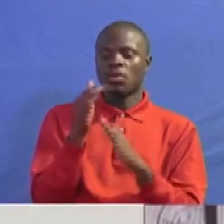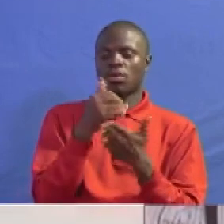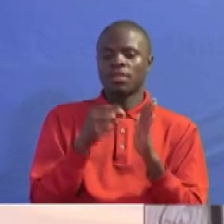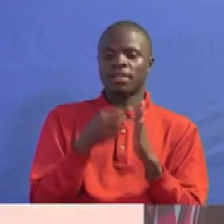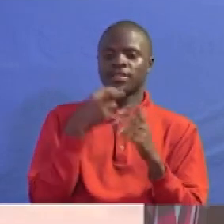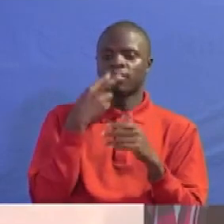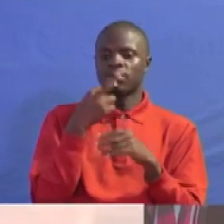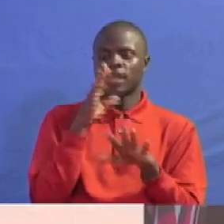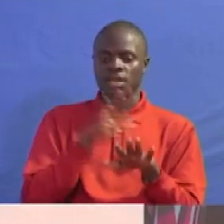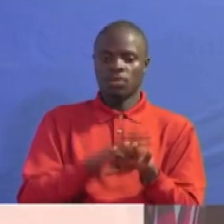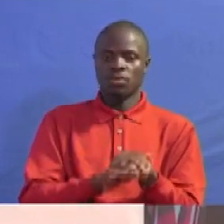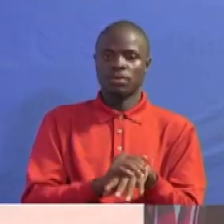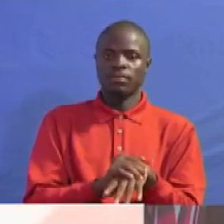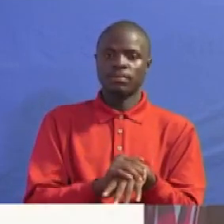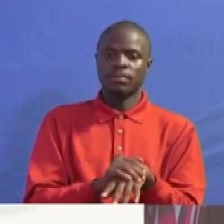yote ni nzuri.